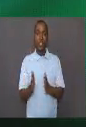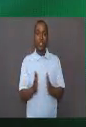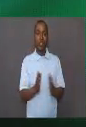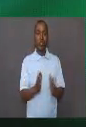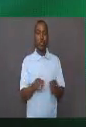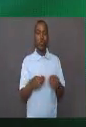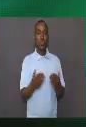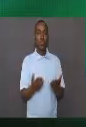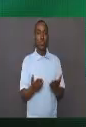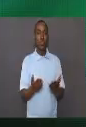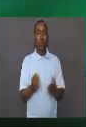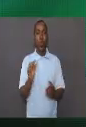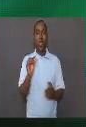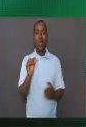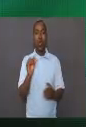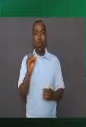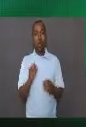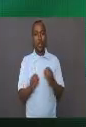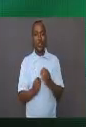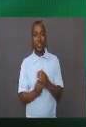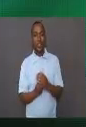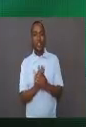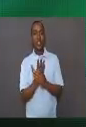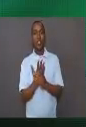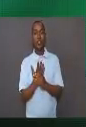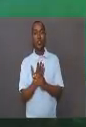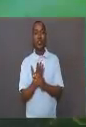support the growth of microorganisms.